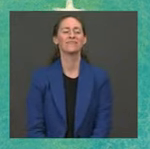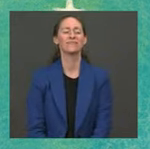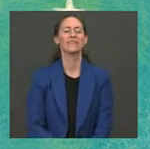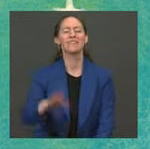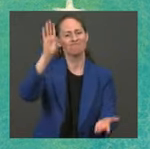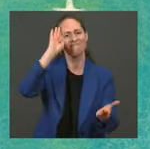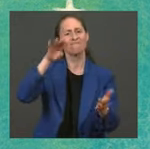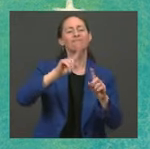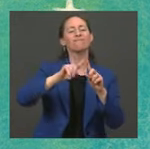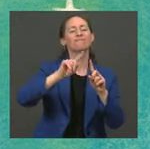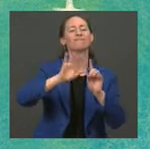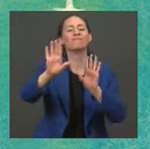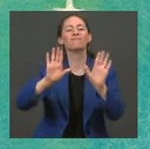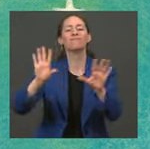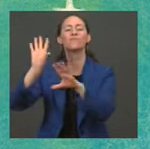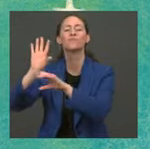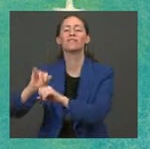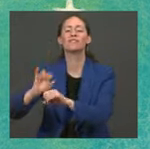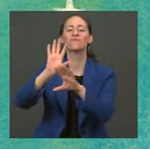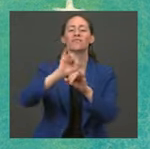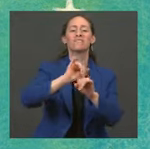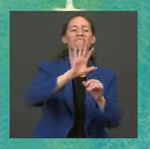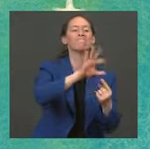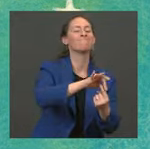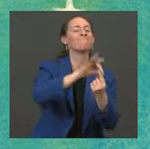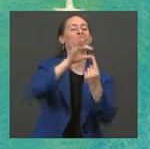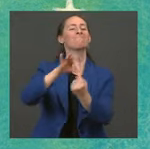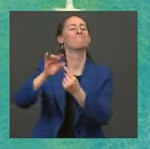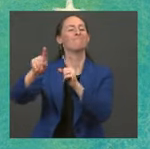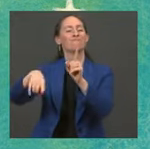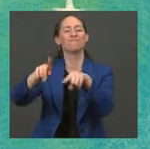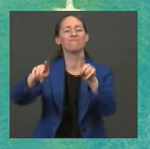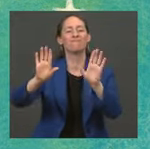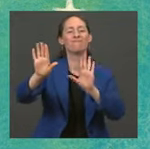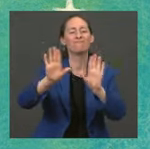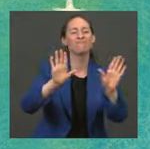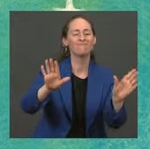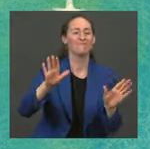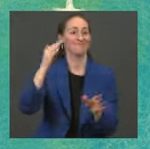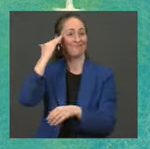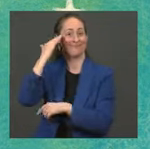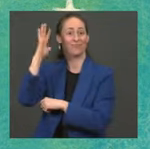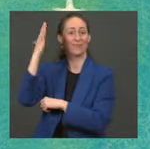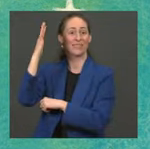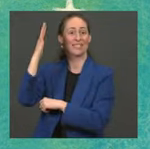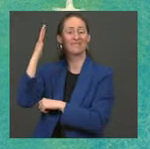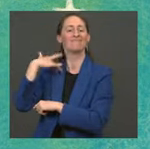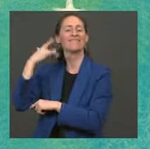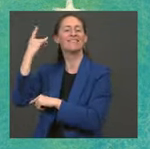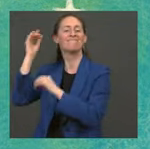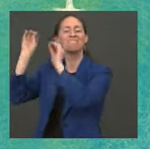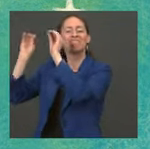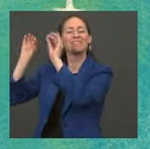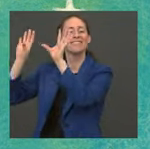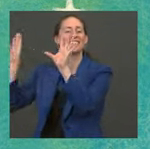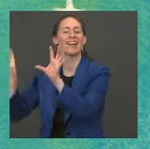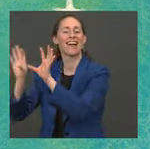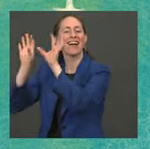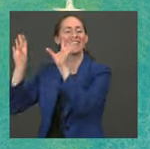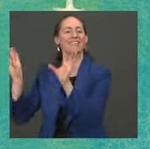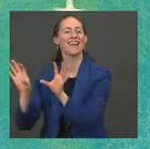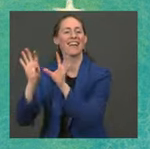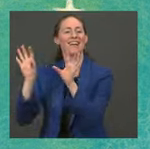decorating the trees together, which I'm sure so many of you are familiar with, or watching your favorite Christmas movie, you